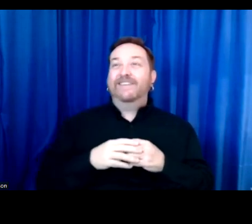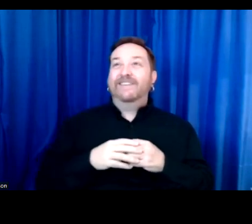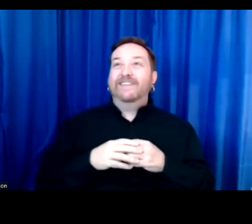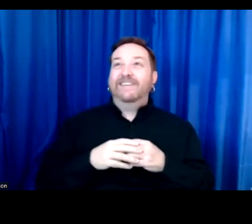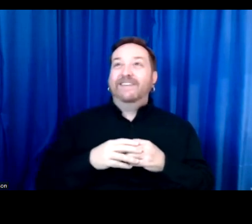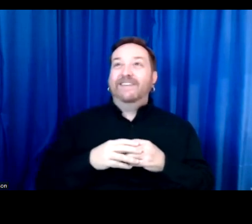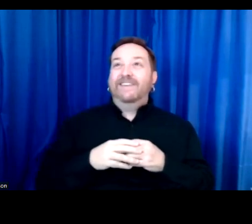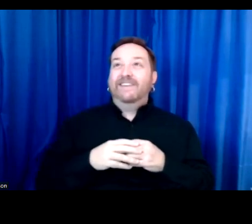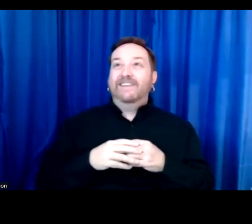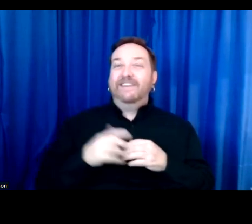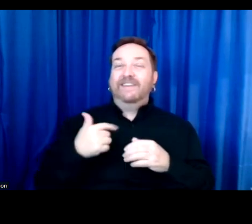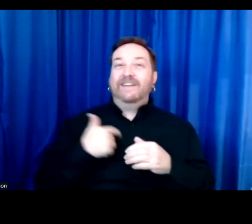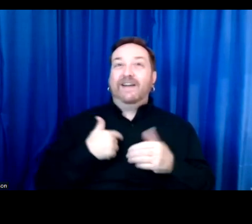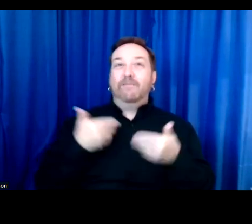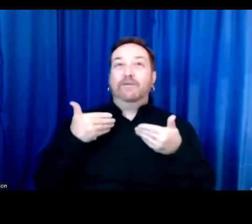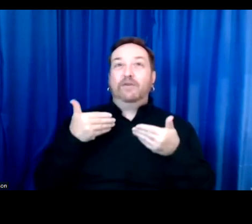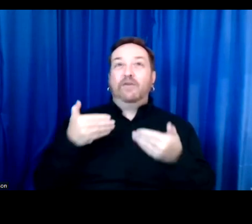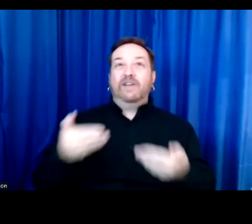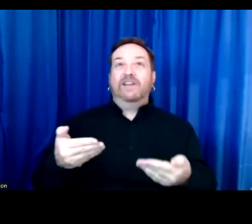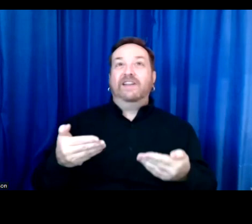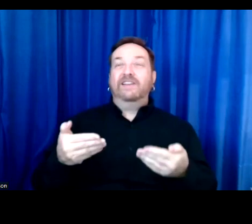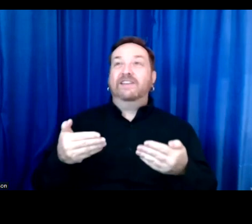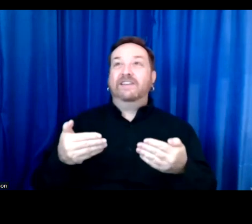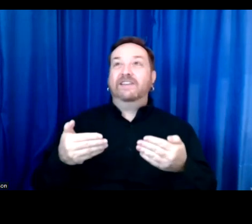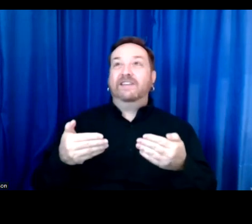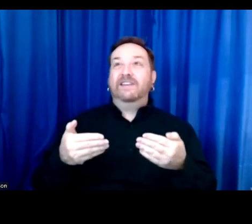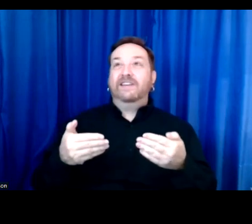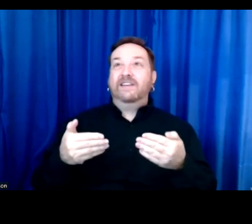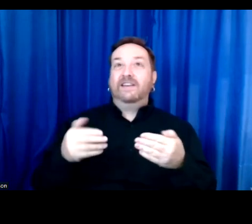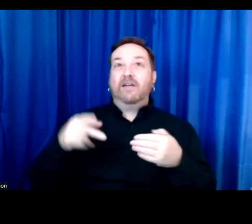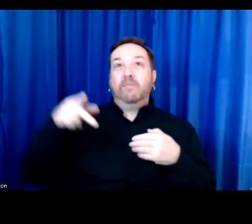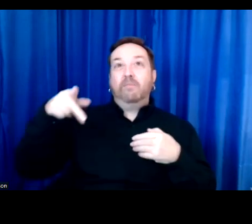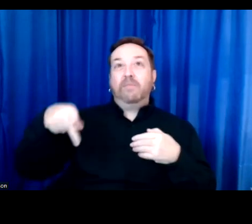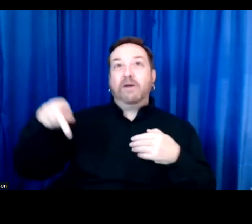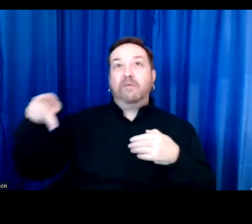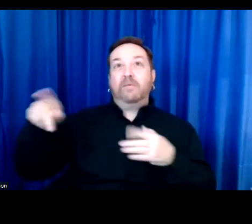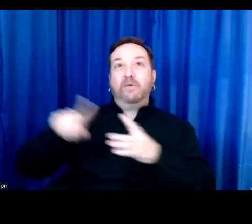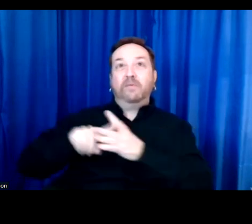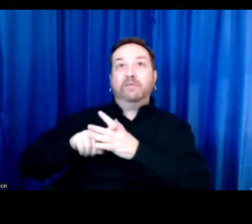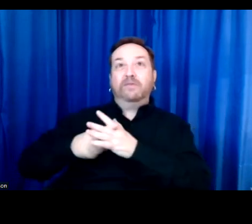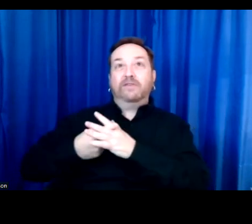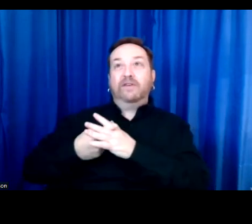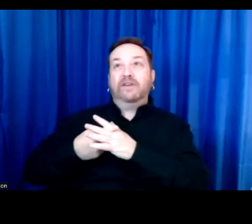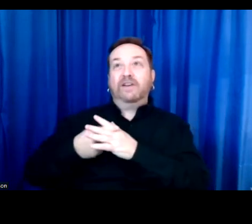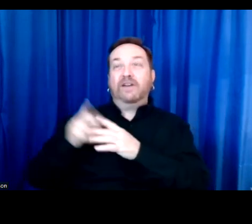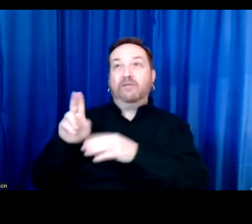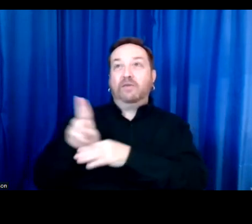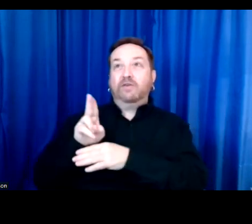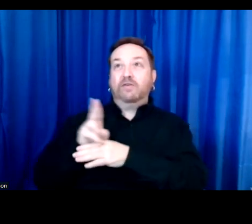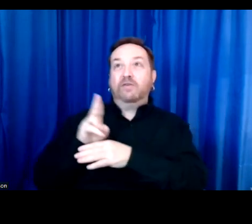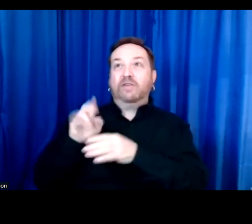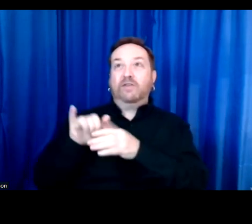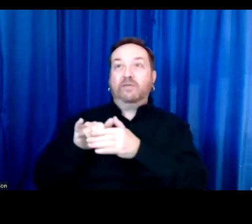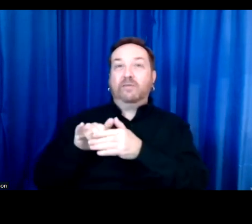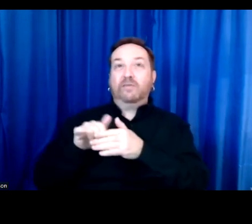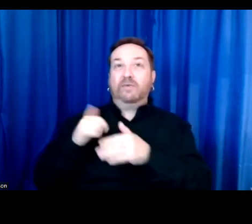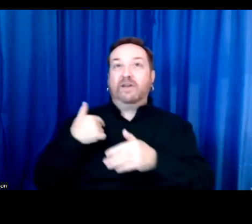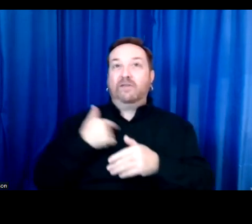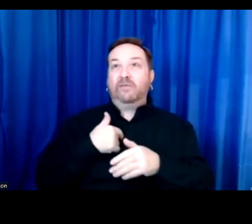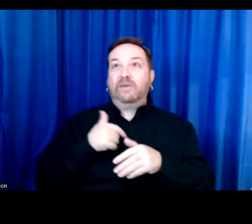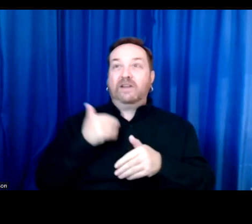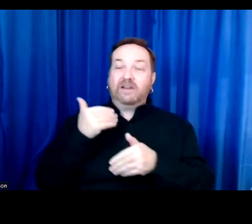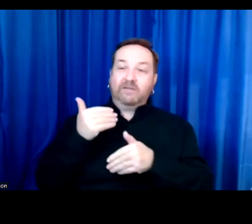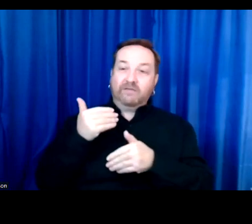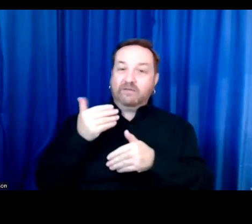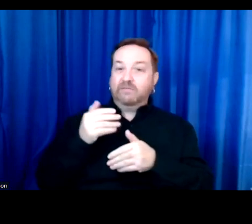And I'm going to go ahead and just get a PowerPoint started that we'll sort of use as we step through what we're going to